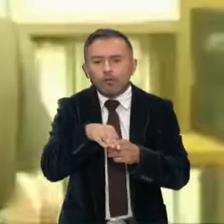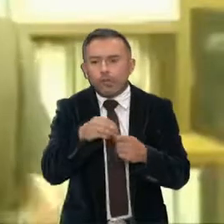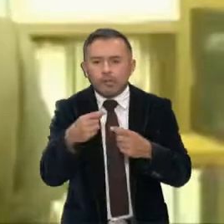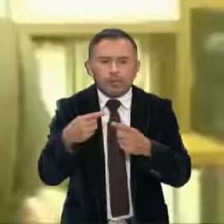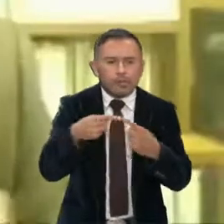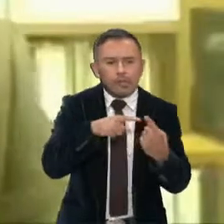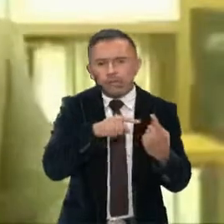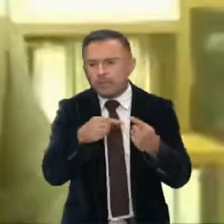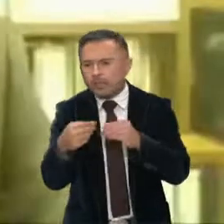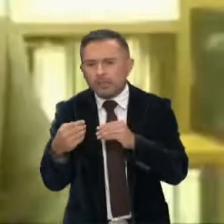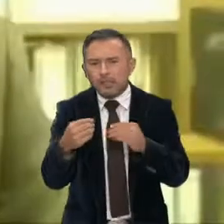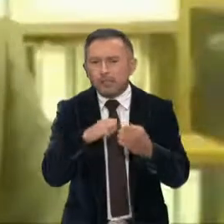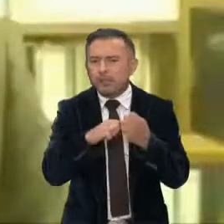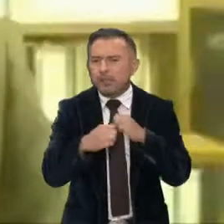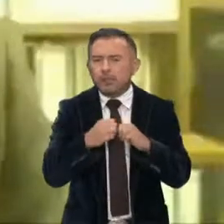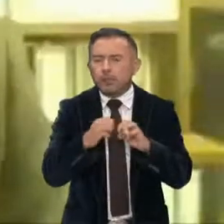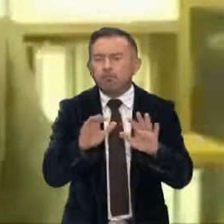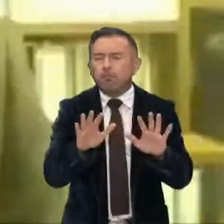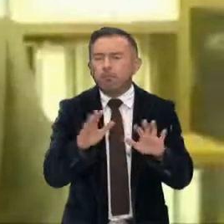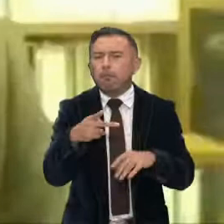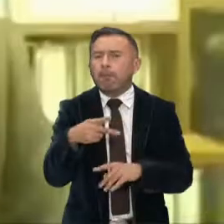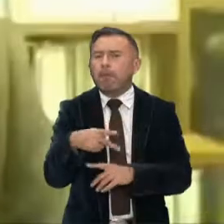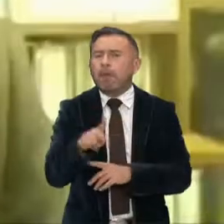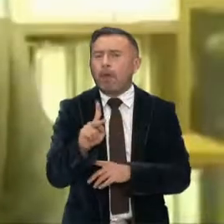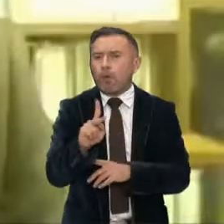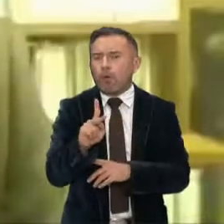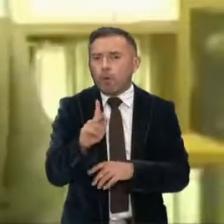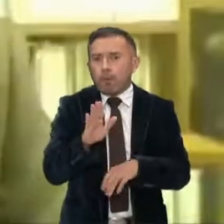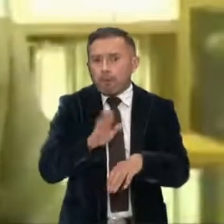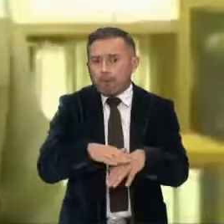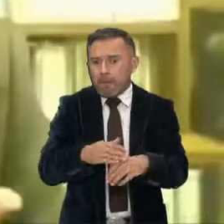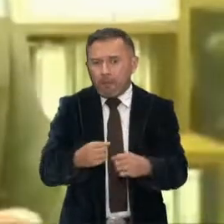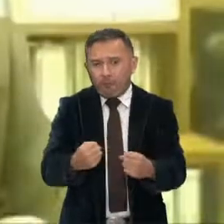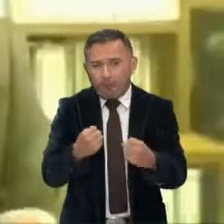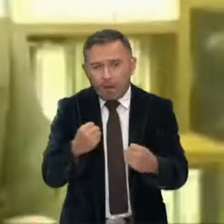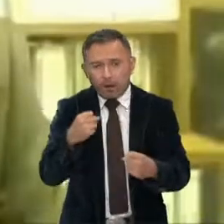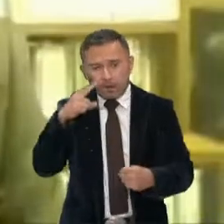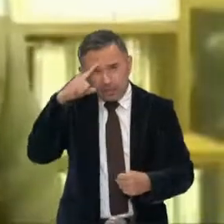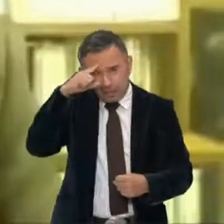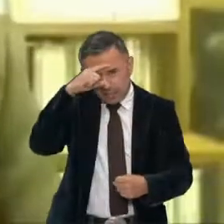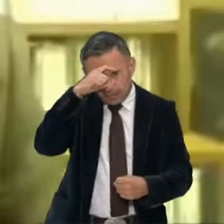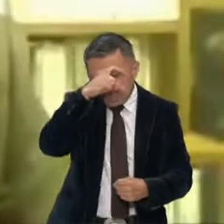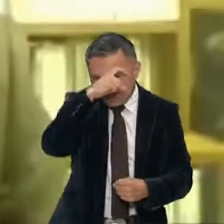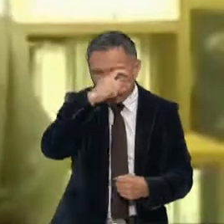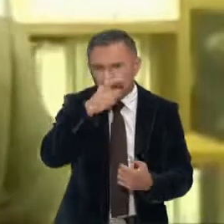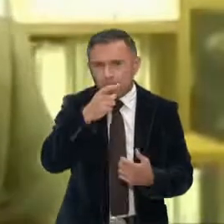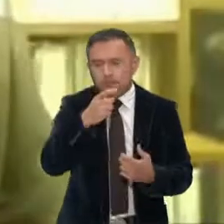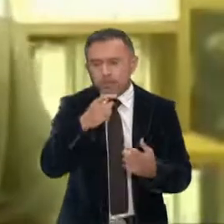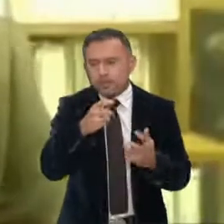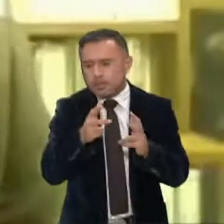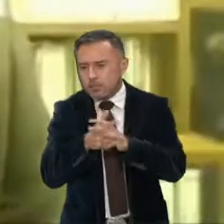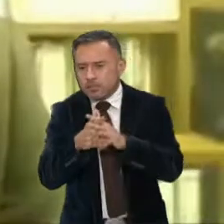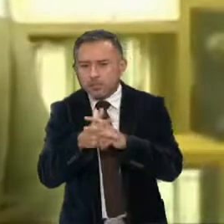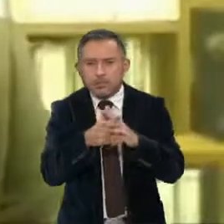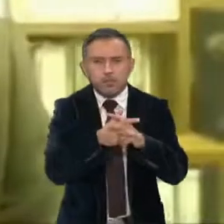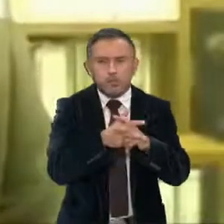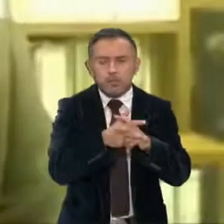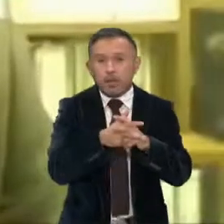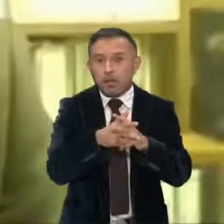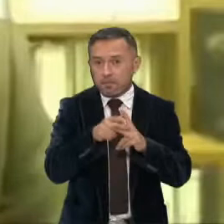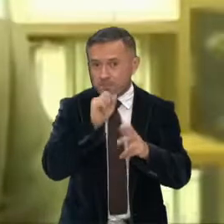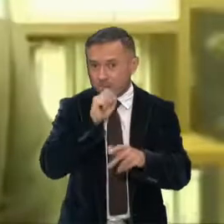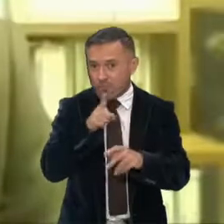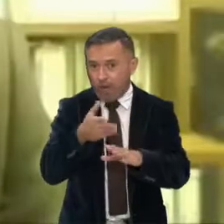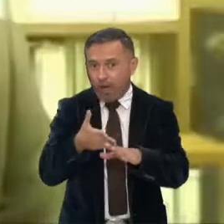the election, but we weren't at any time in this difficult or complex